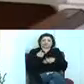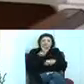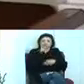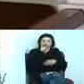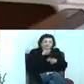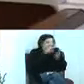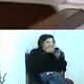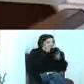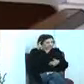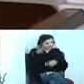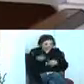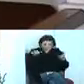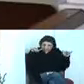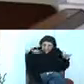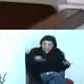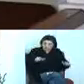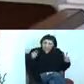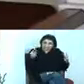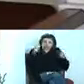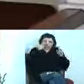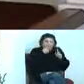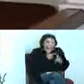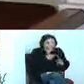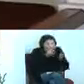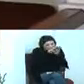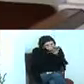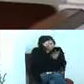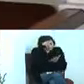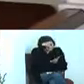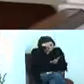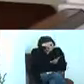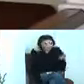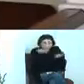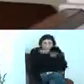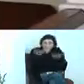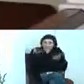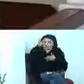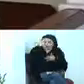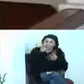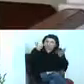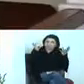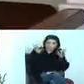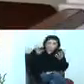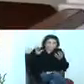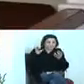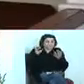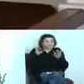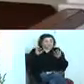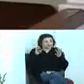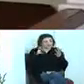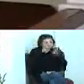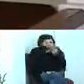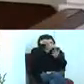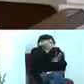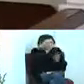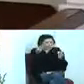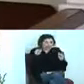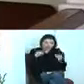until I've learned what God wants me to learn to move to the next